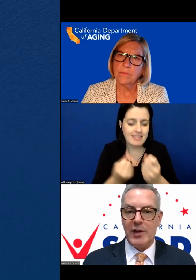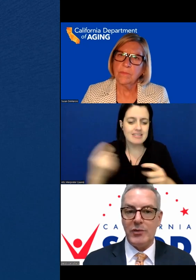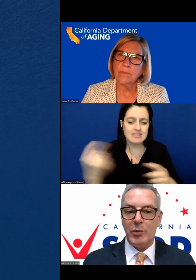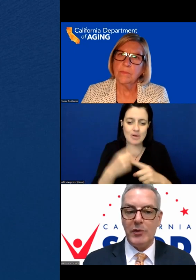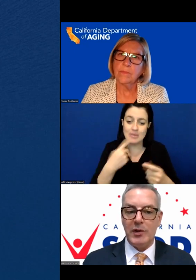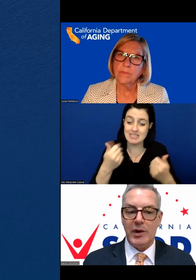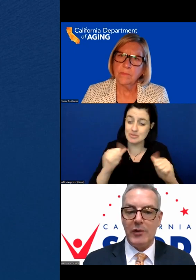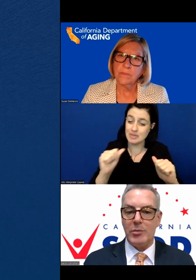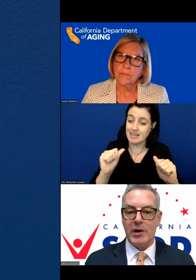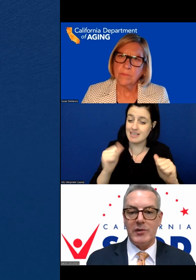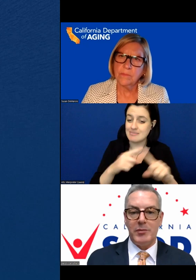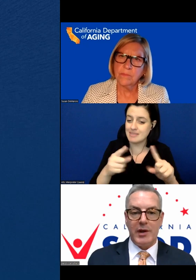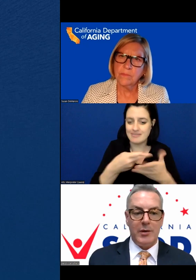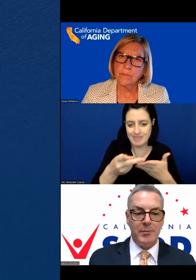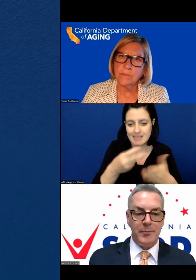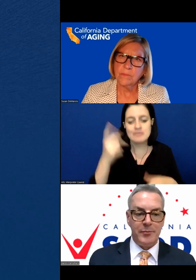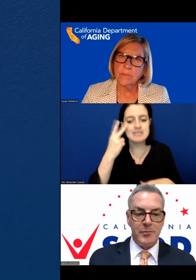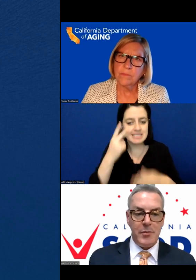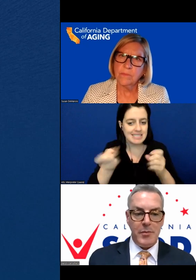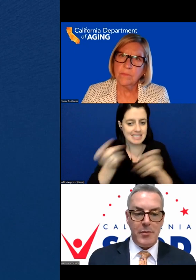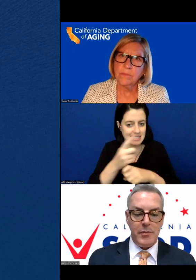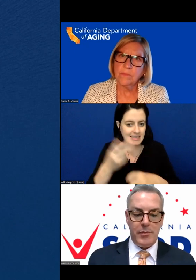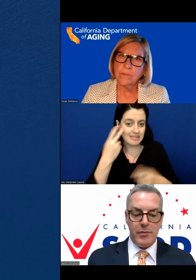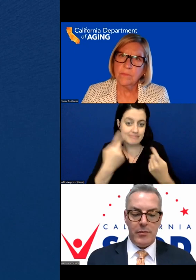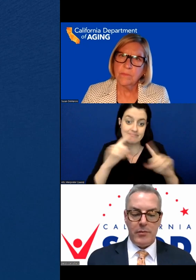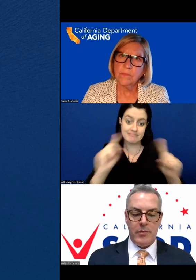wasn't successful. We'll see what next year brings. Thank you.